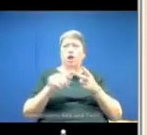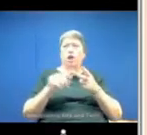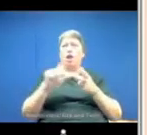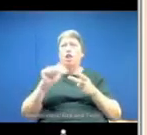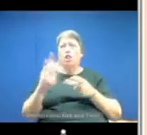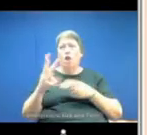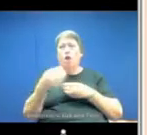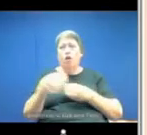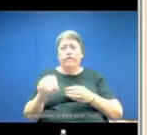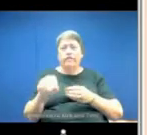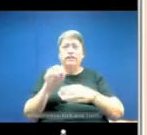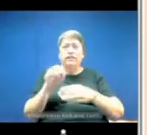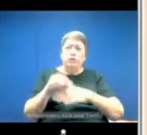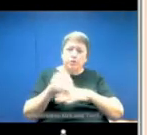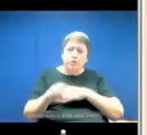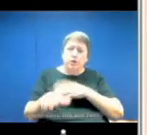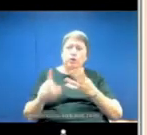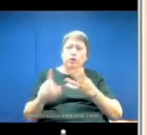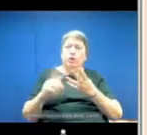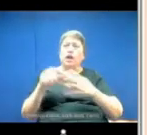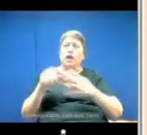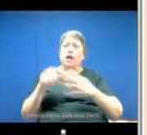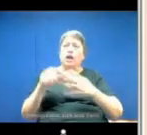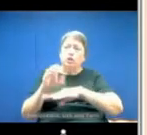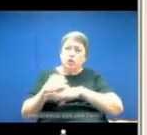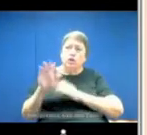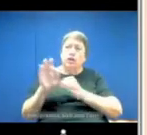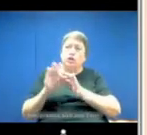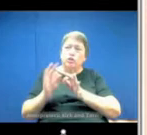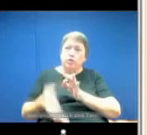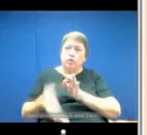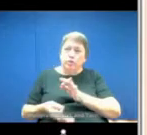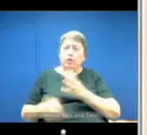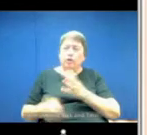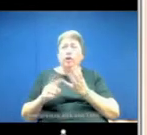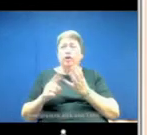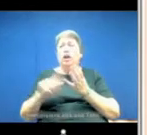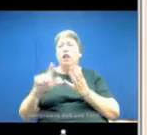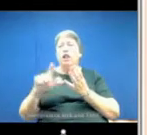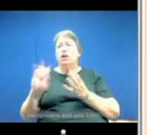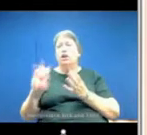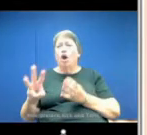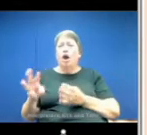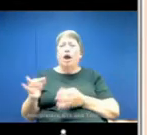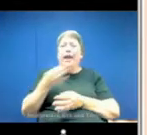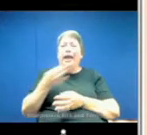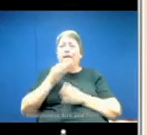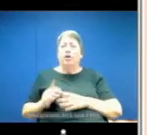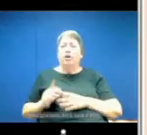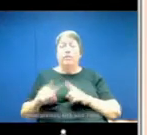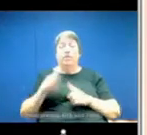consulting interpreter, an expert. We hear lots of different ways, but the definition